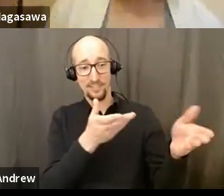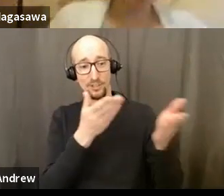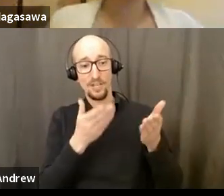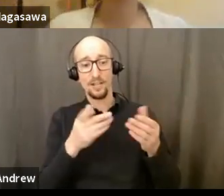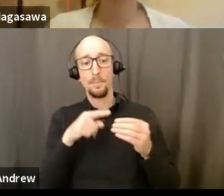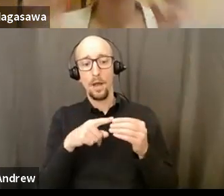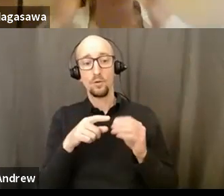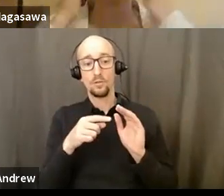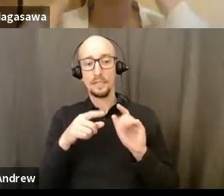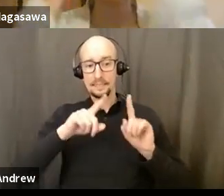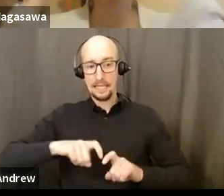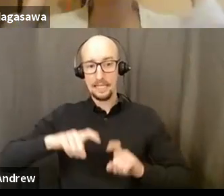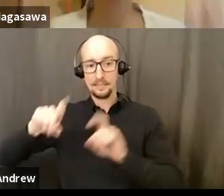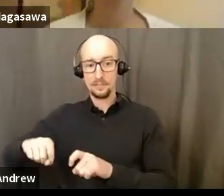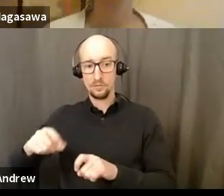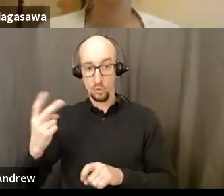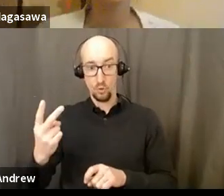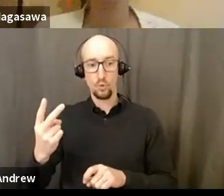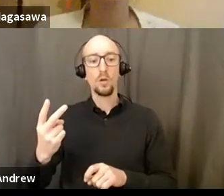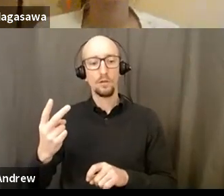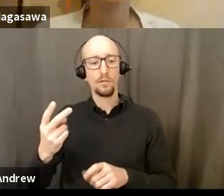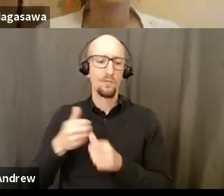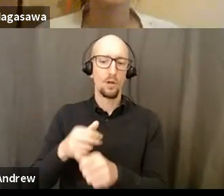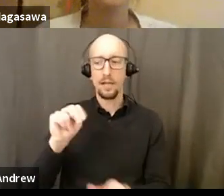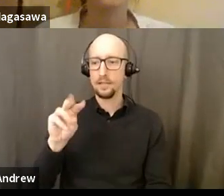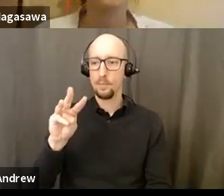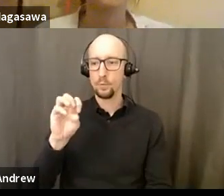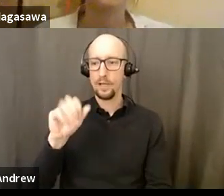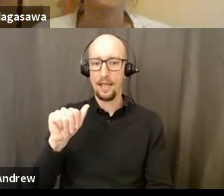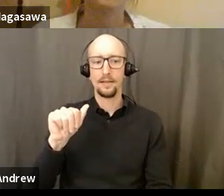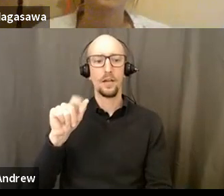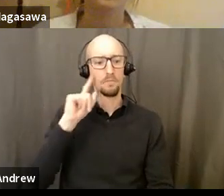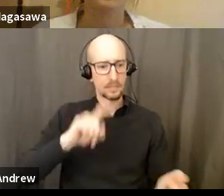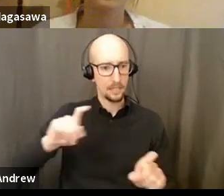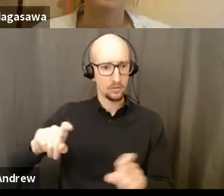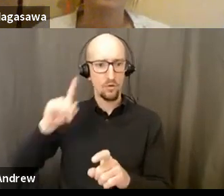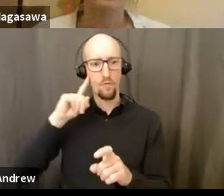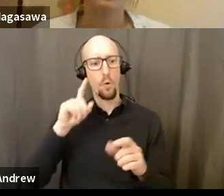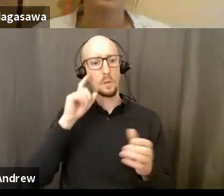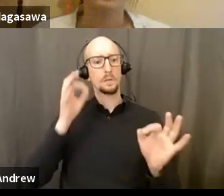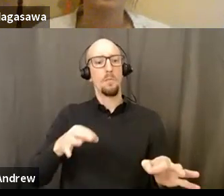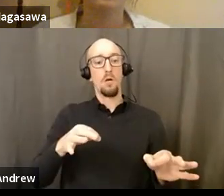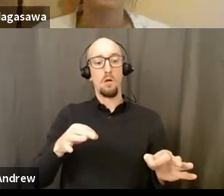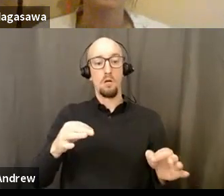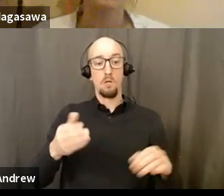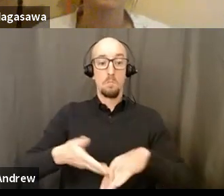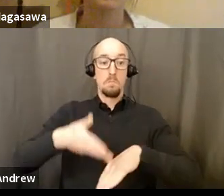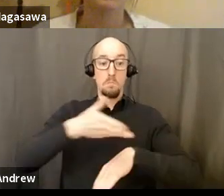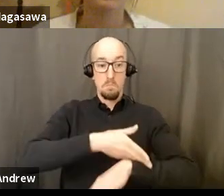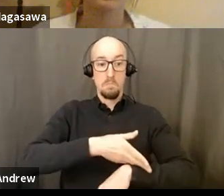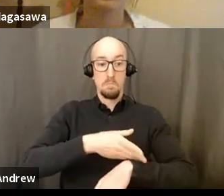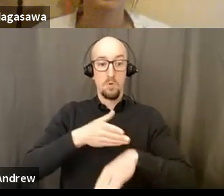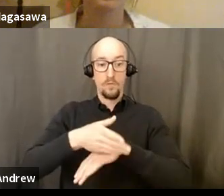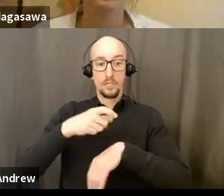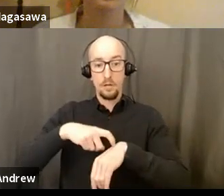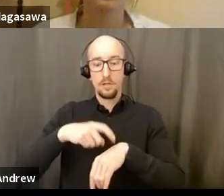growth, using NWEA's growth, and hearing you that there,